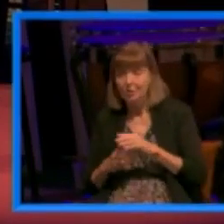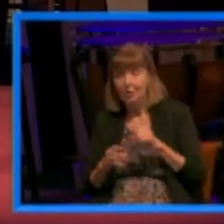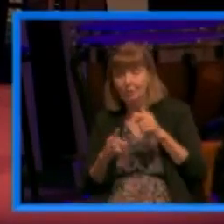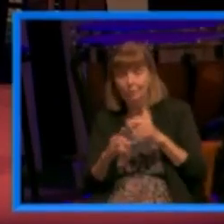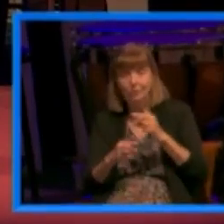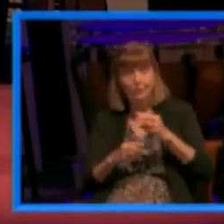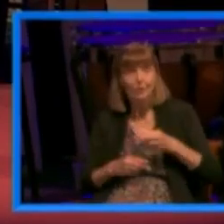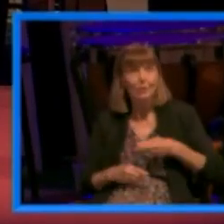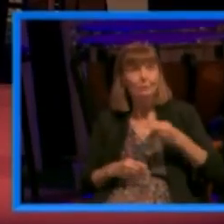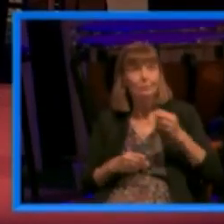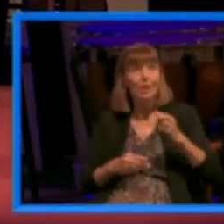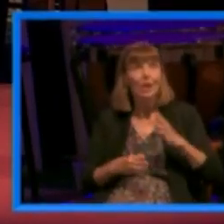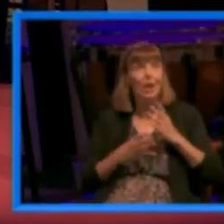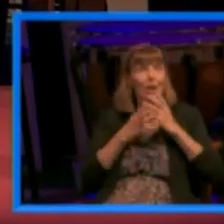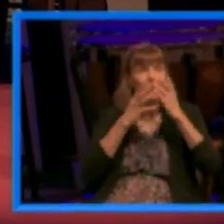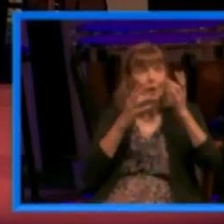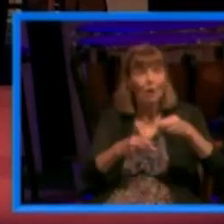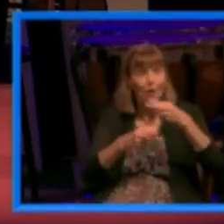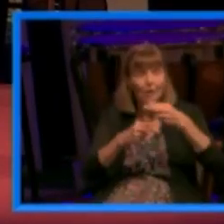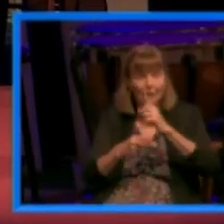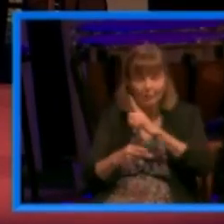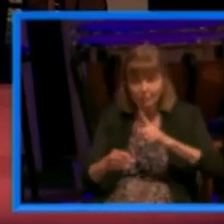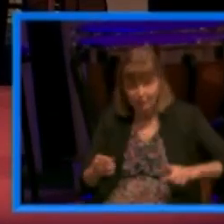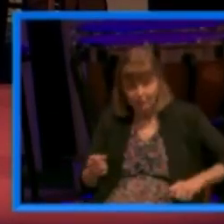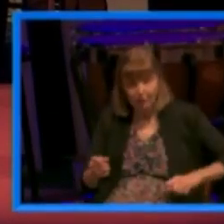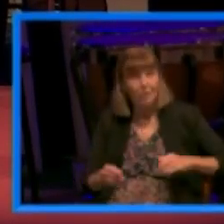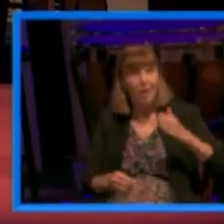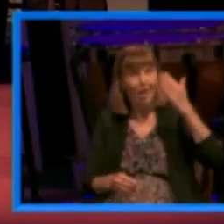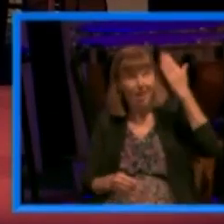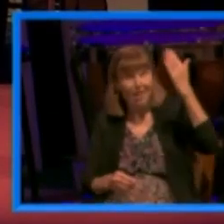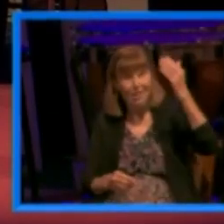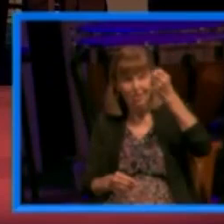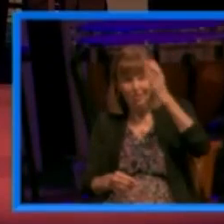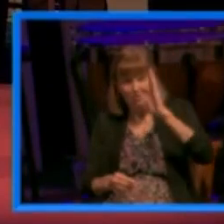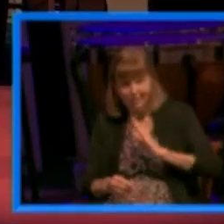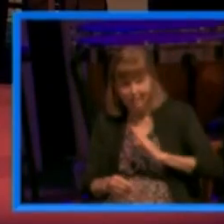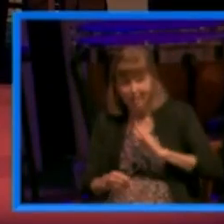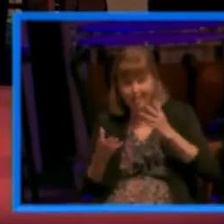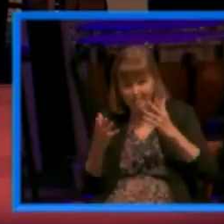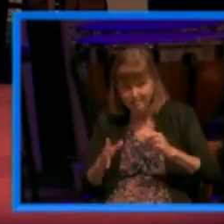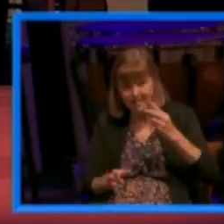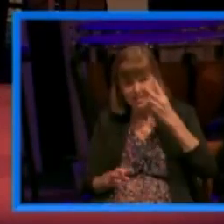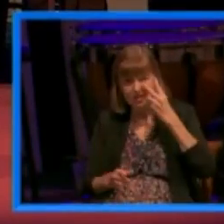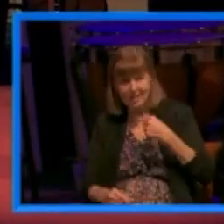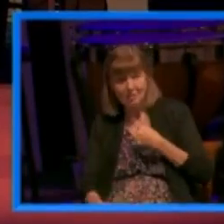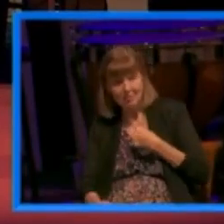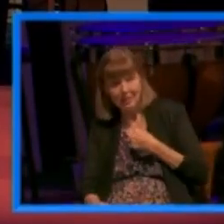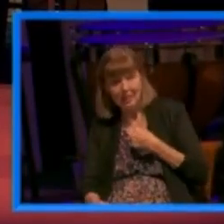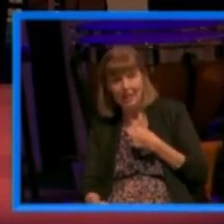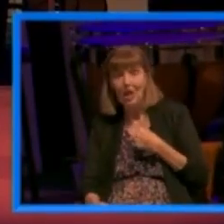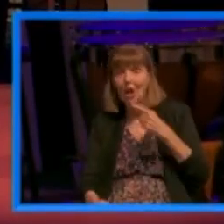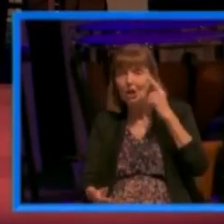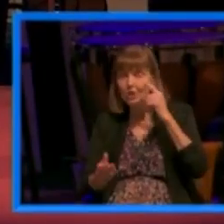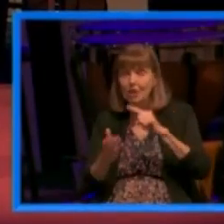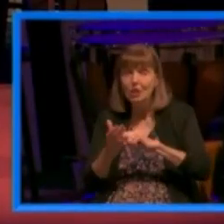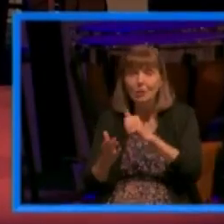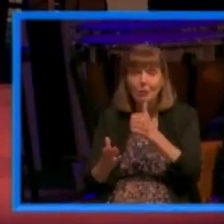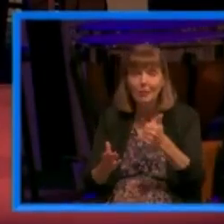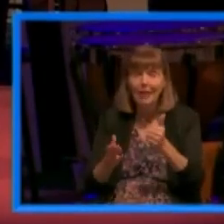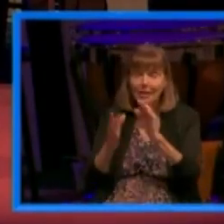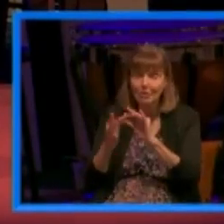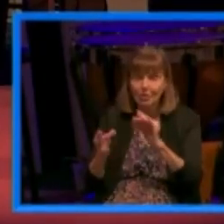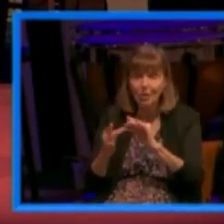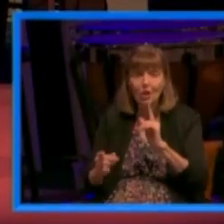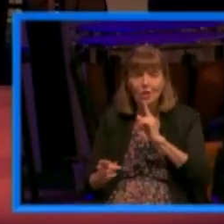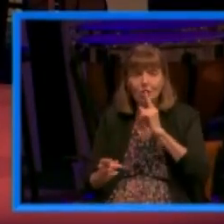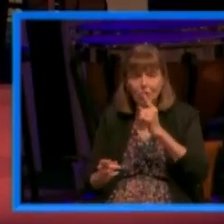are a God of seeing. She names the Lord. You are the God of seeing. You have seen me. Notice what else she says. Truly here, I have